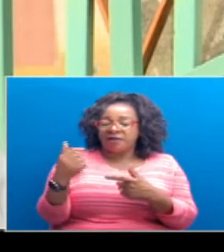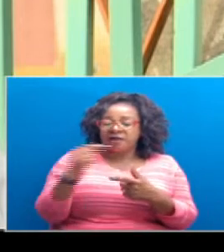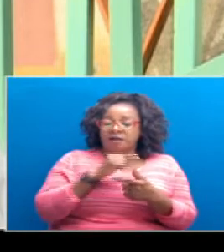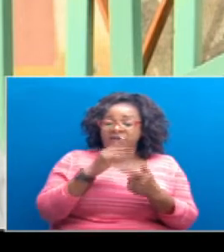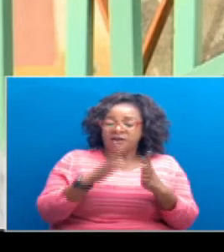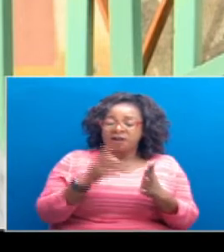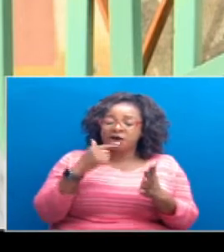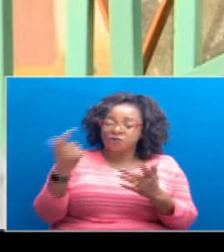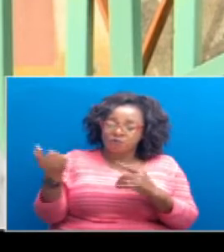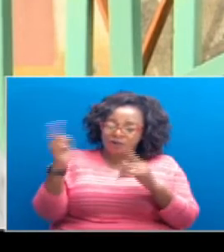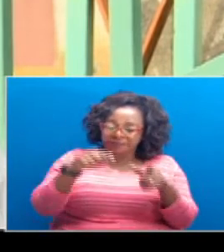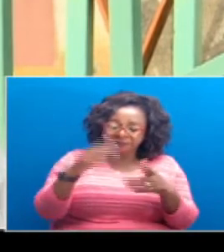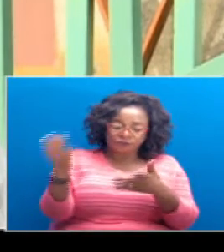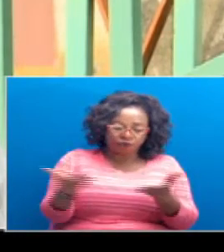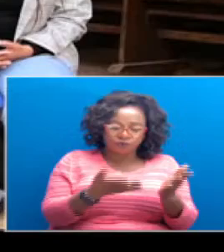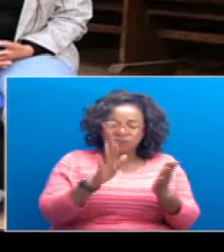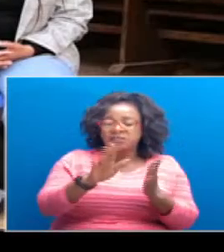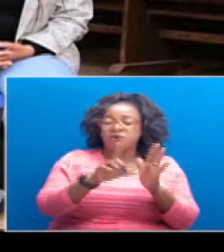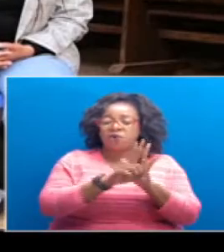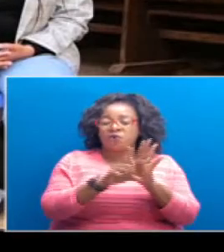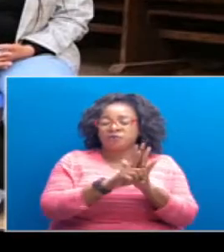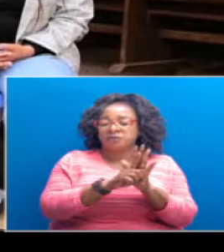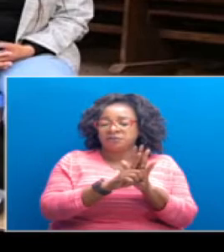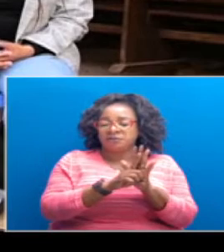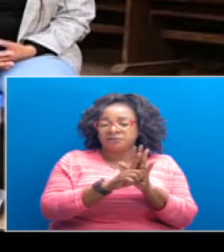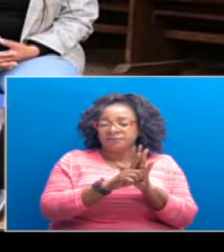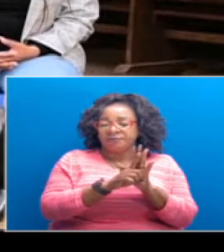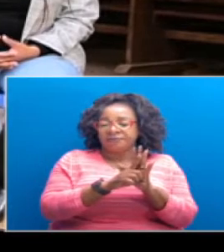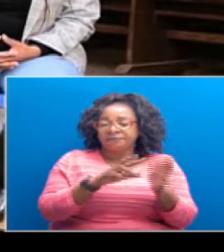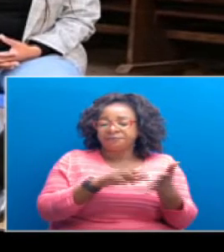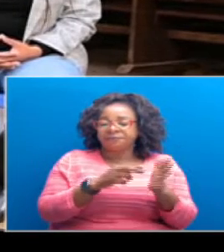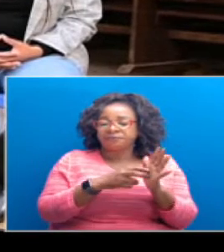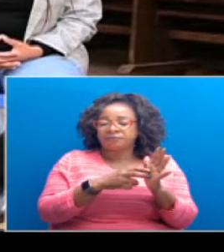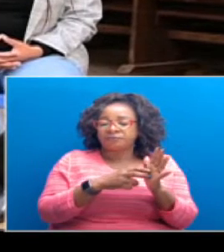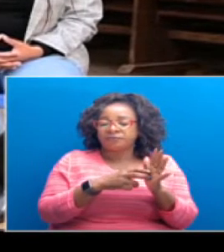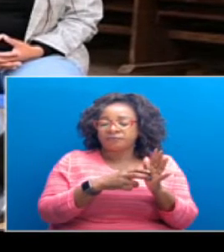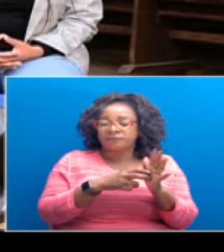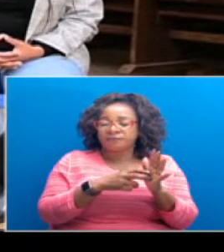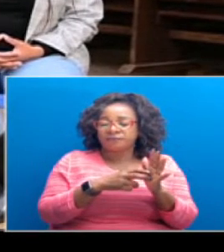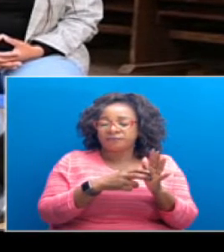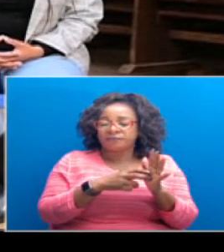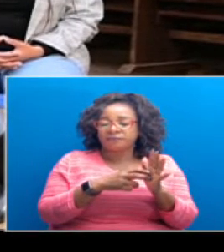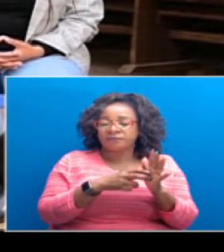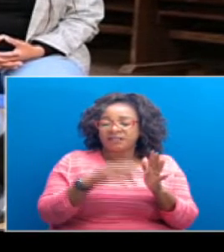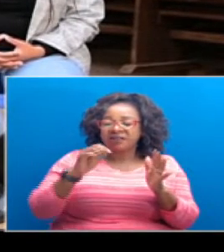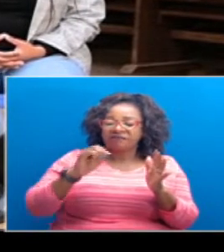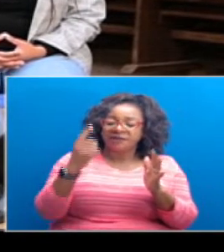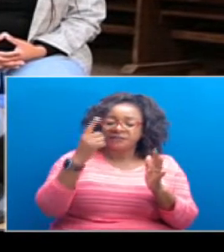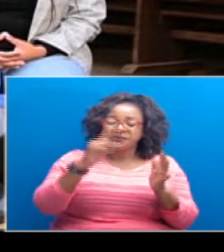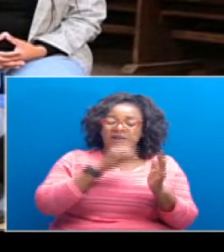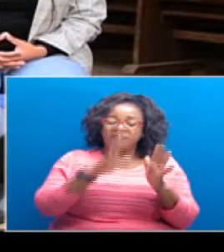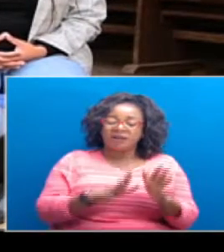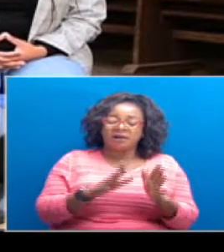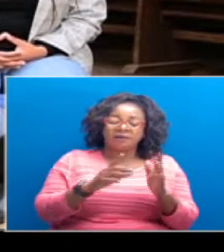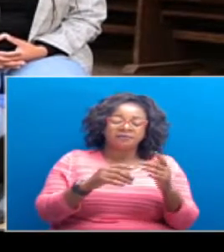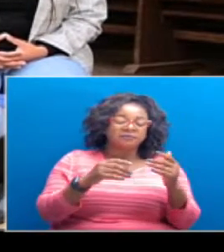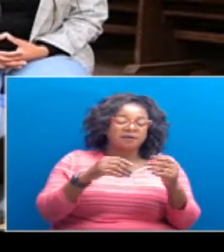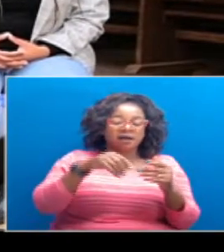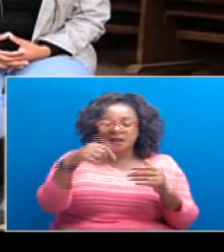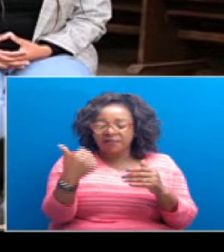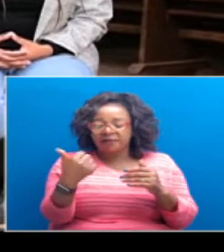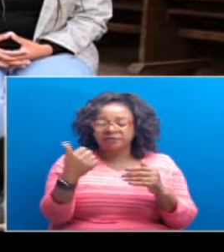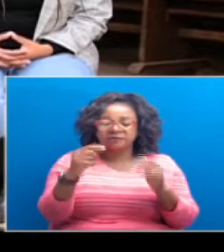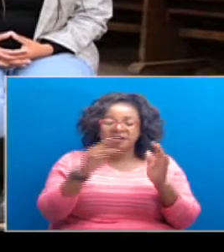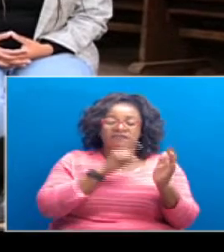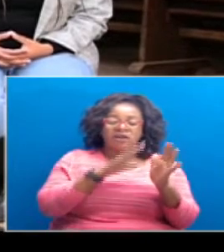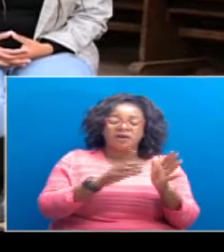came also introduced his own laws. Now, it is like the first governor's laws against the second governor's laws.